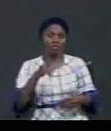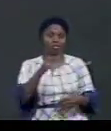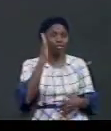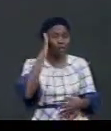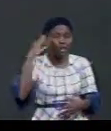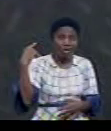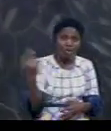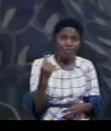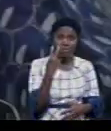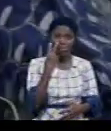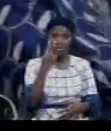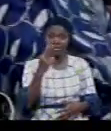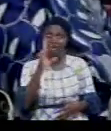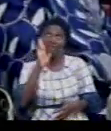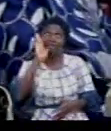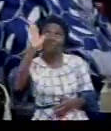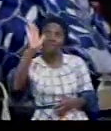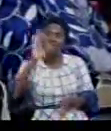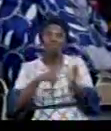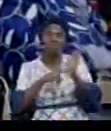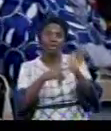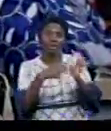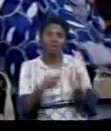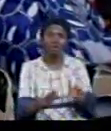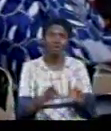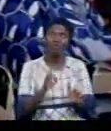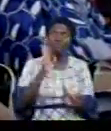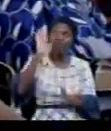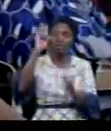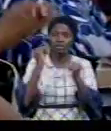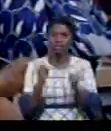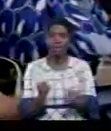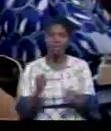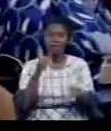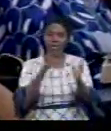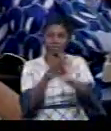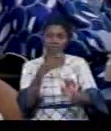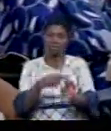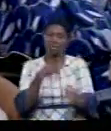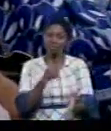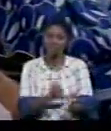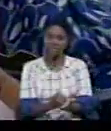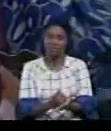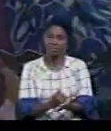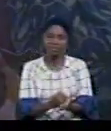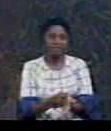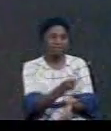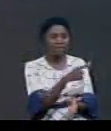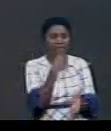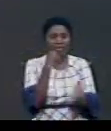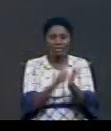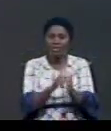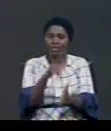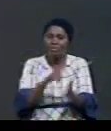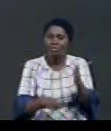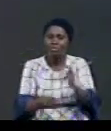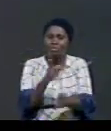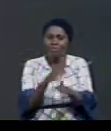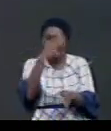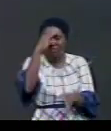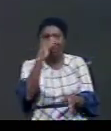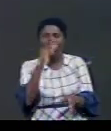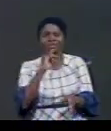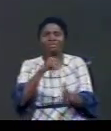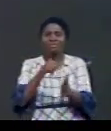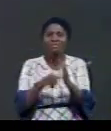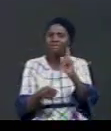in Jesus' name. What manner of man is this that even the wind and